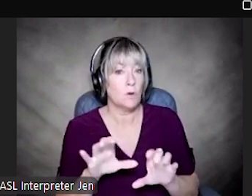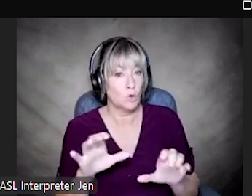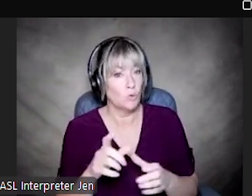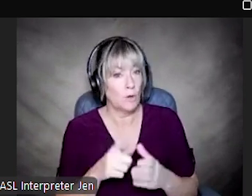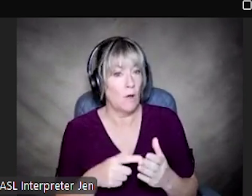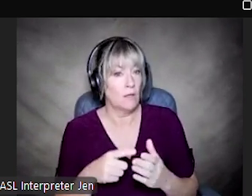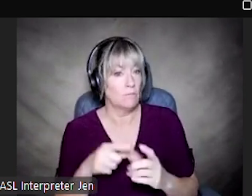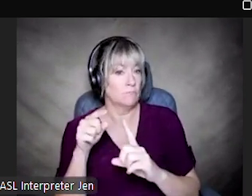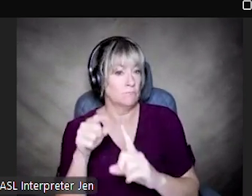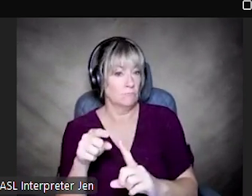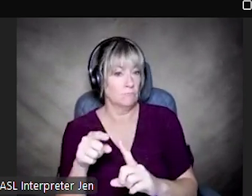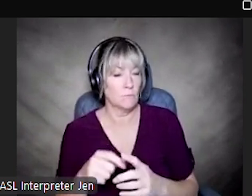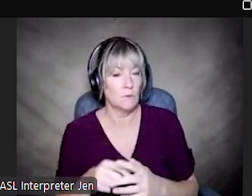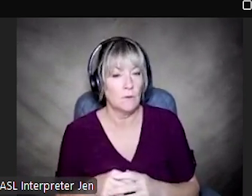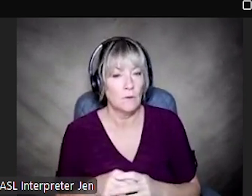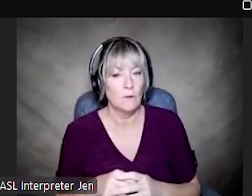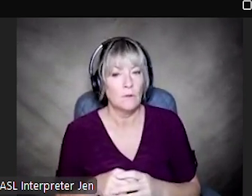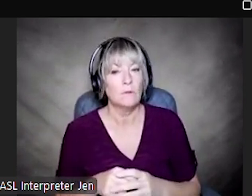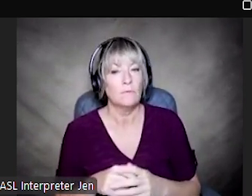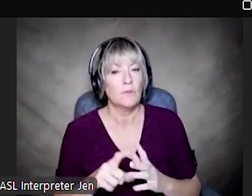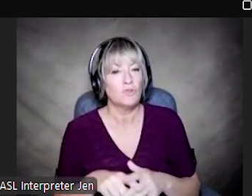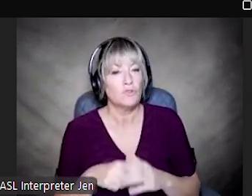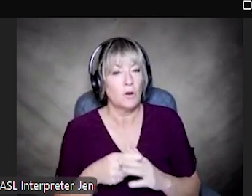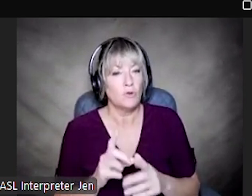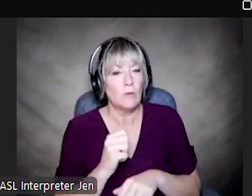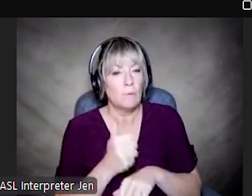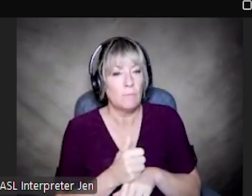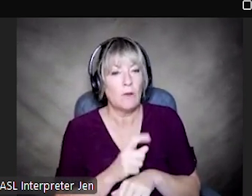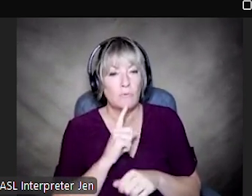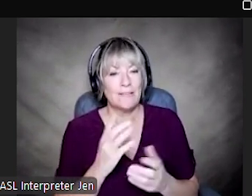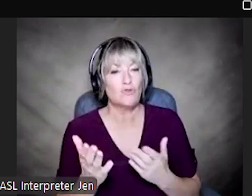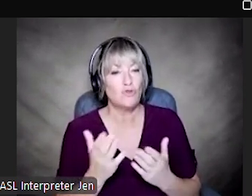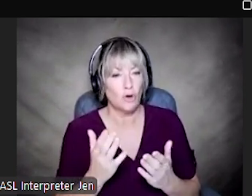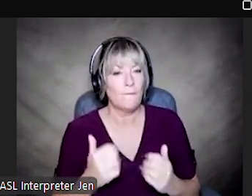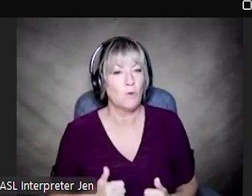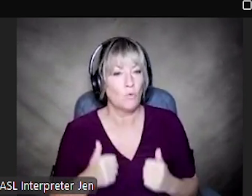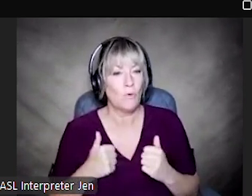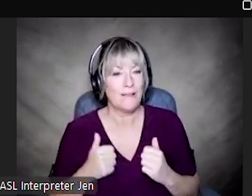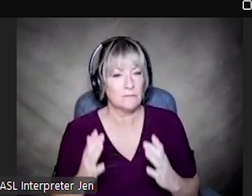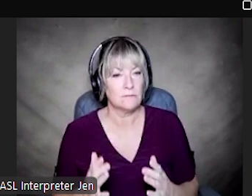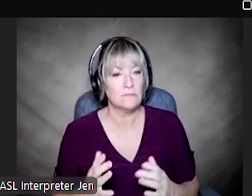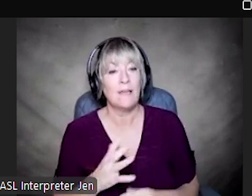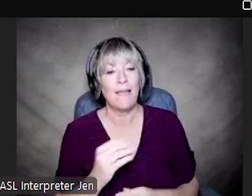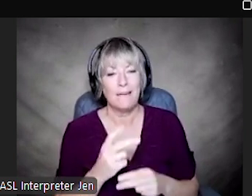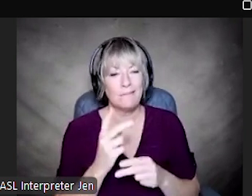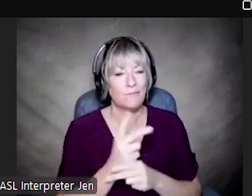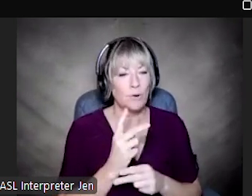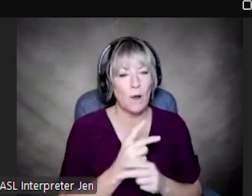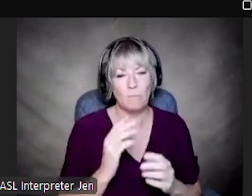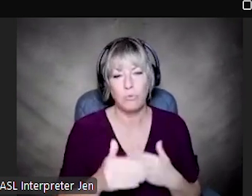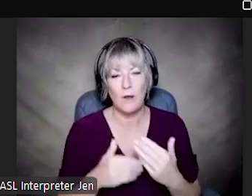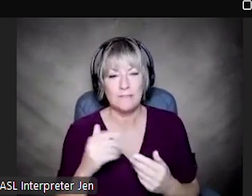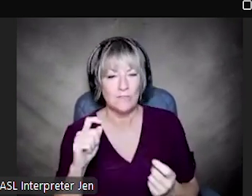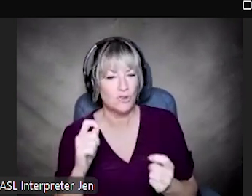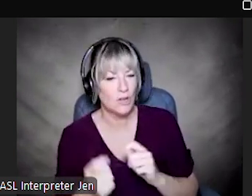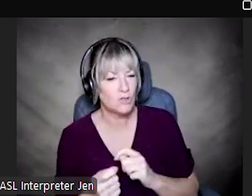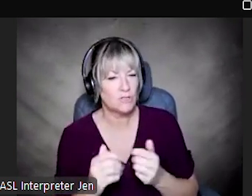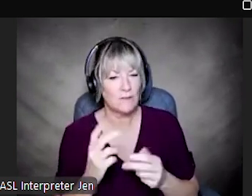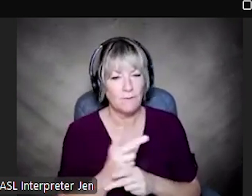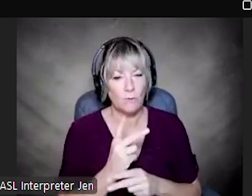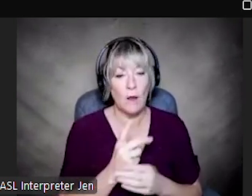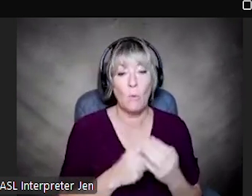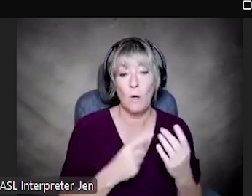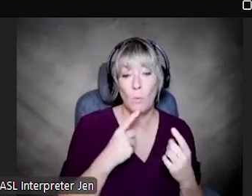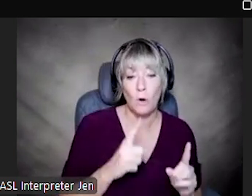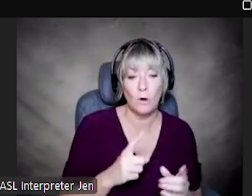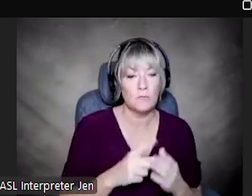designed them to do, which is starting to implement and really serve our residents and figuring out those process changes, figuring out what's working and